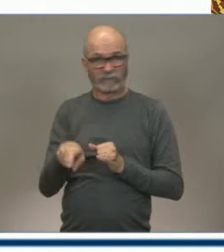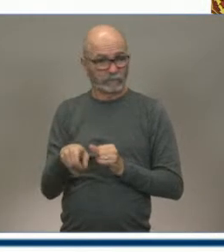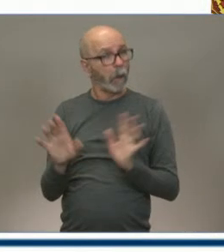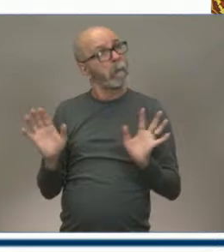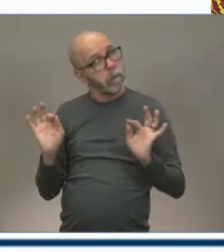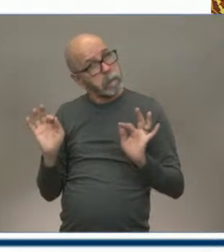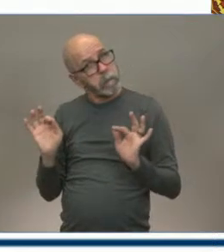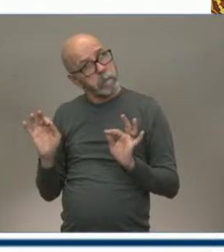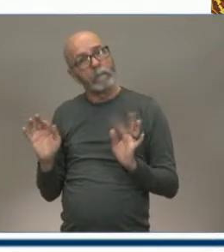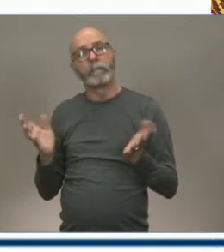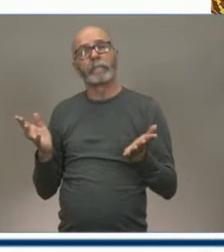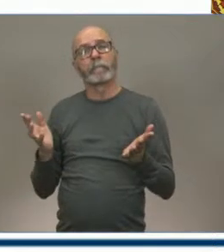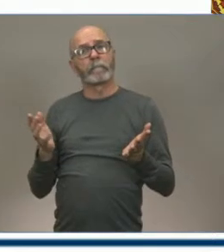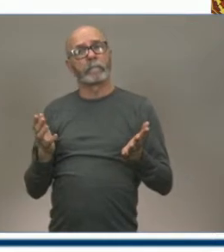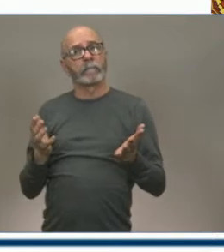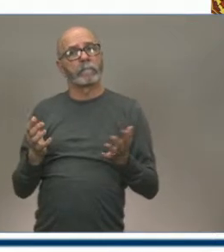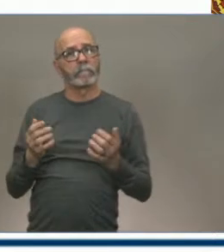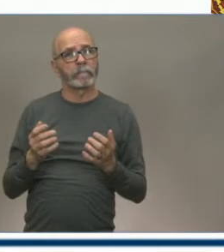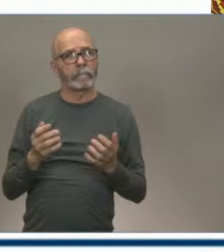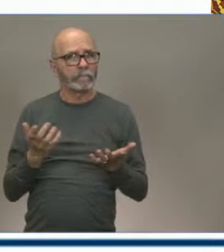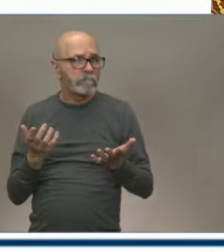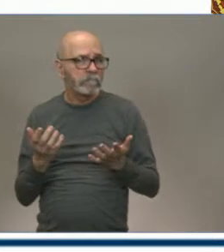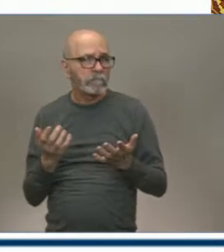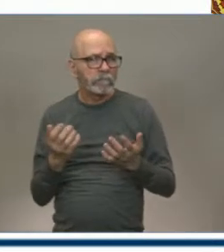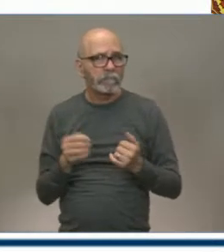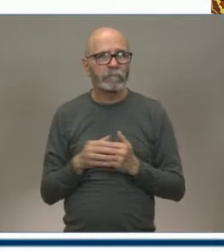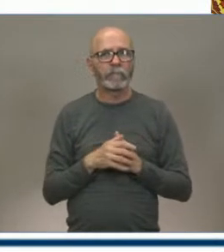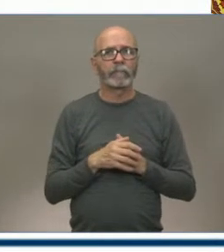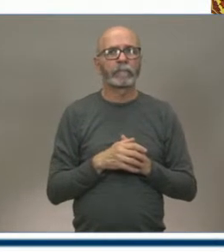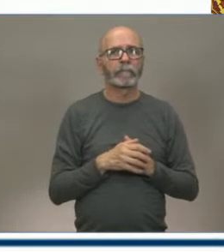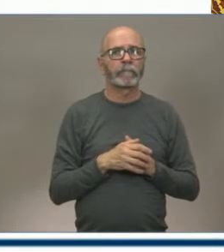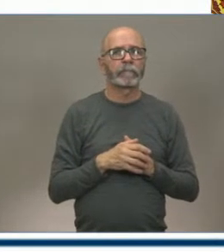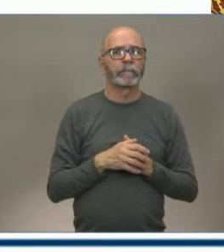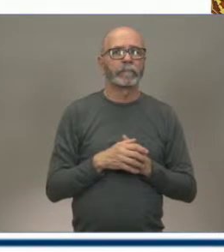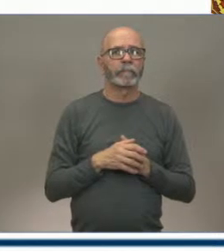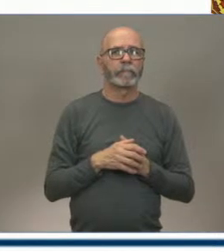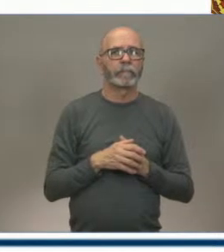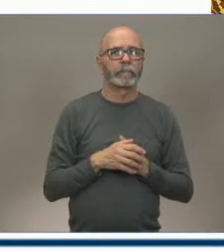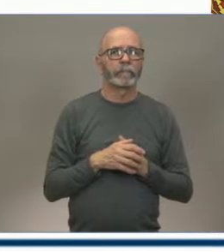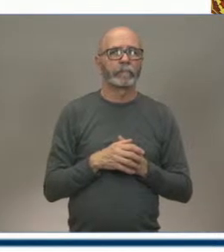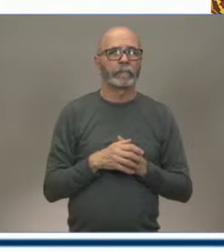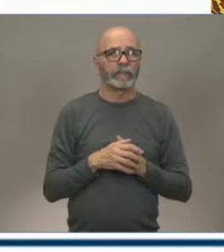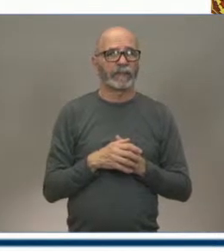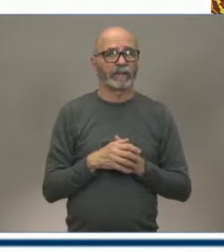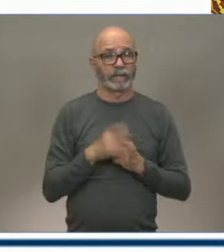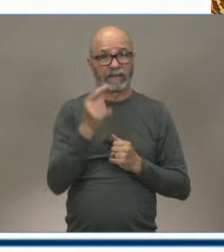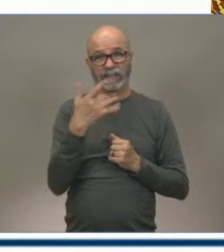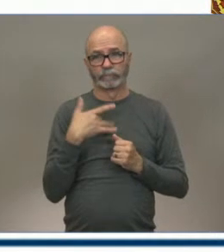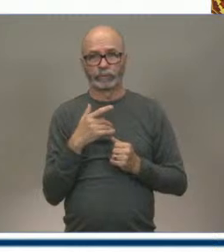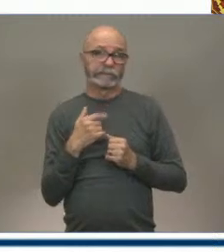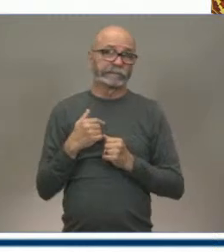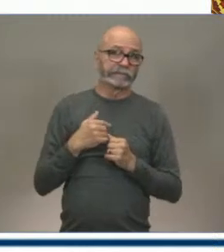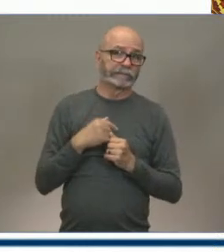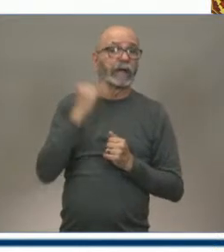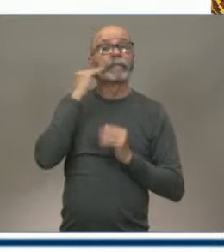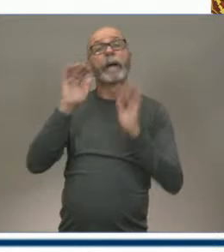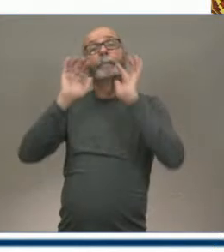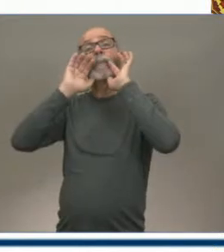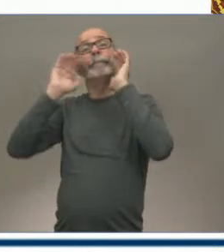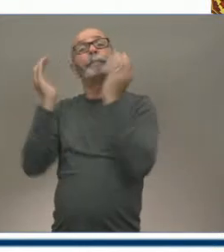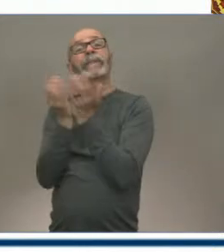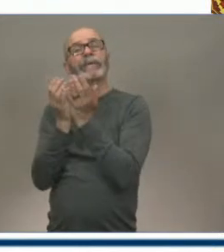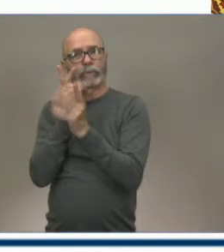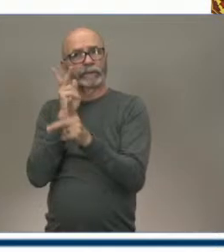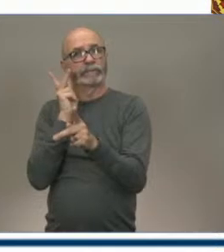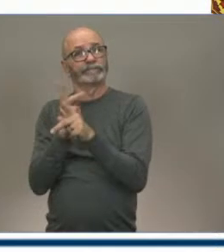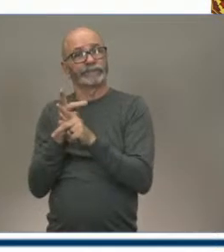Nova Scotia as the sort of the last remnants of the Atlantic bubble open to any of the provinces, or there perhaps plans to